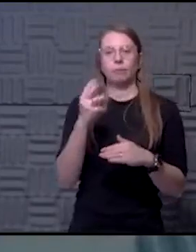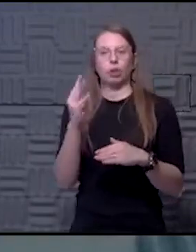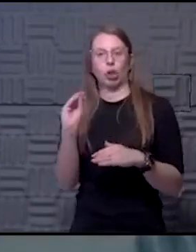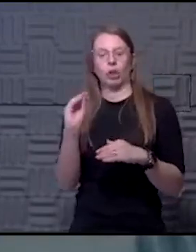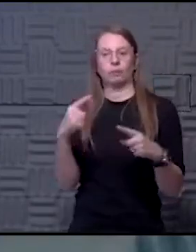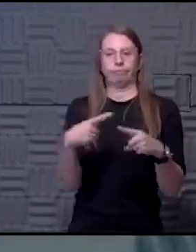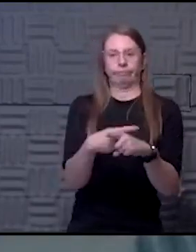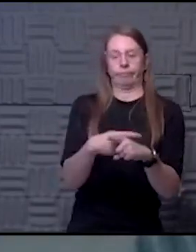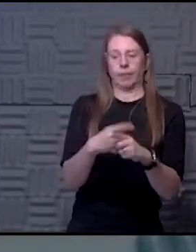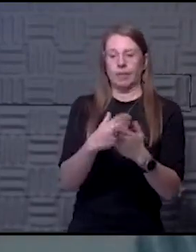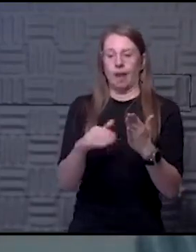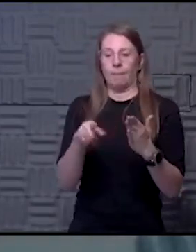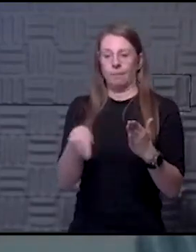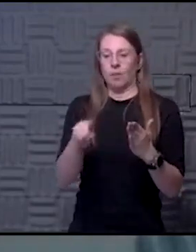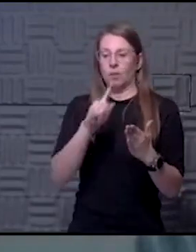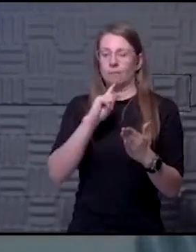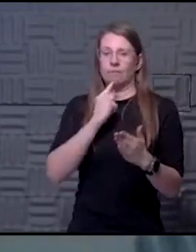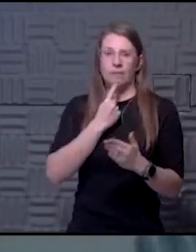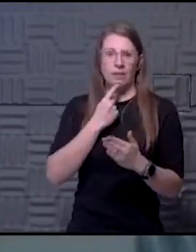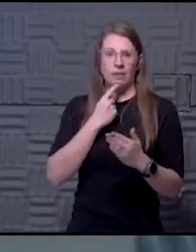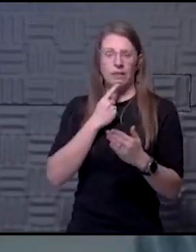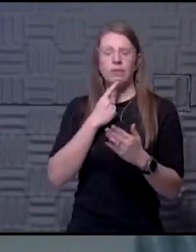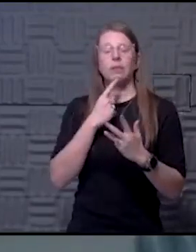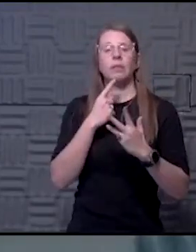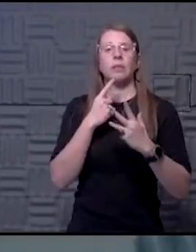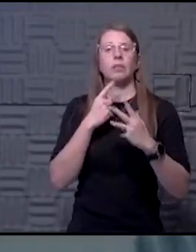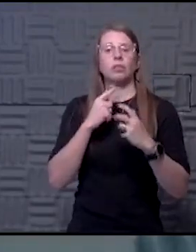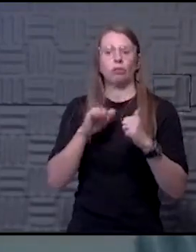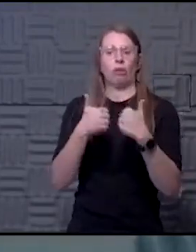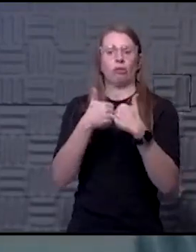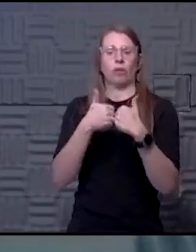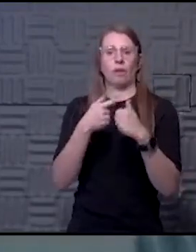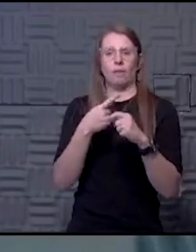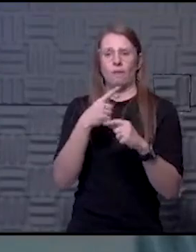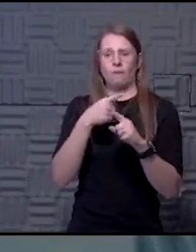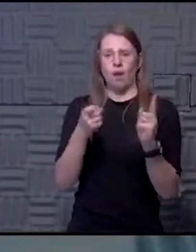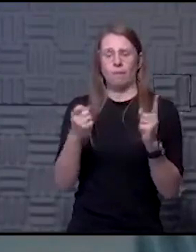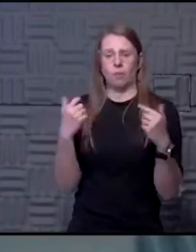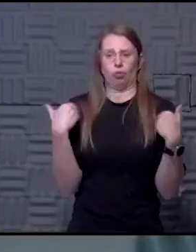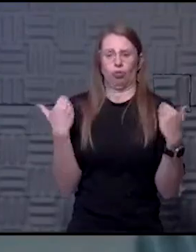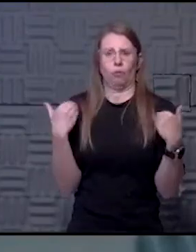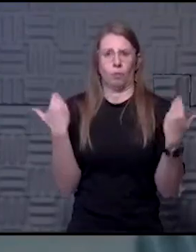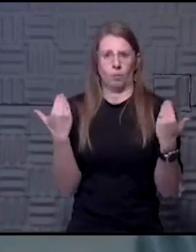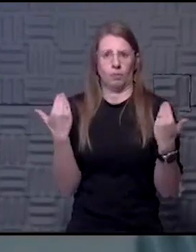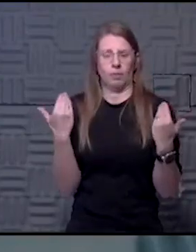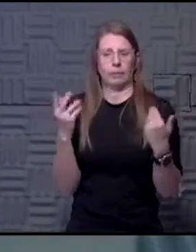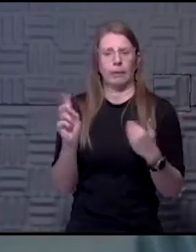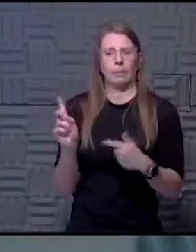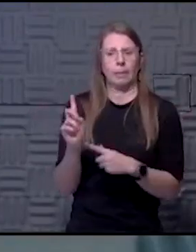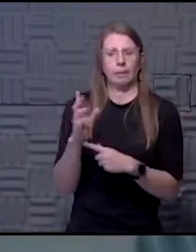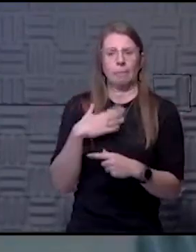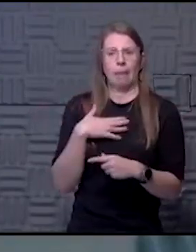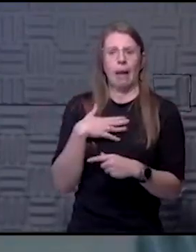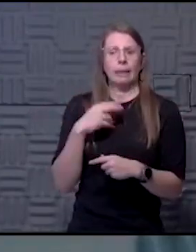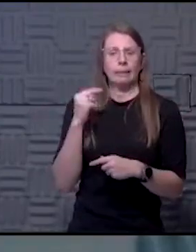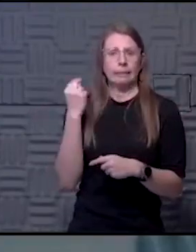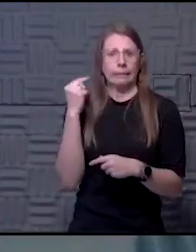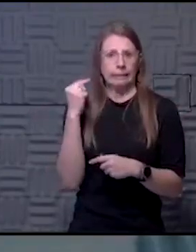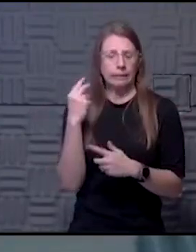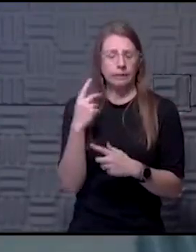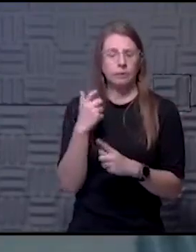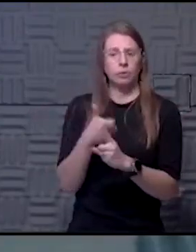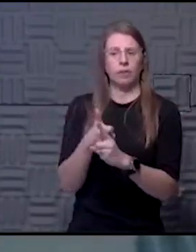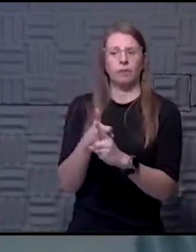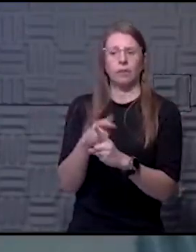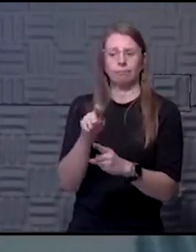who've had very severe challenges from juvenile diabetes have been able to be vaccinated. My niece is one of them in the Texarkana area, and